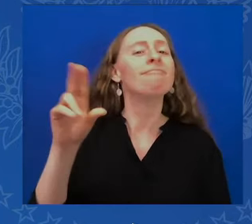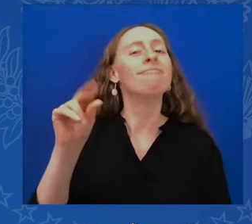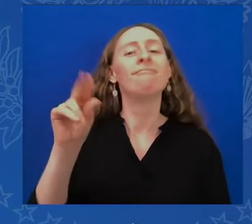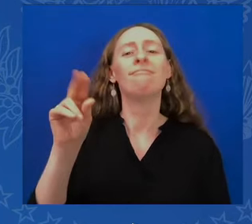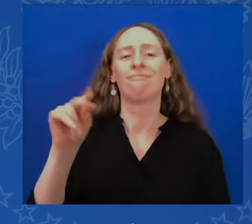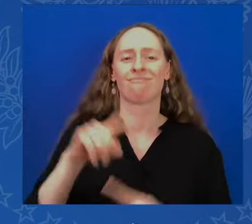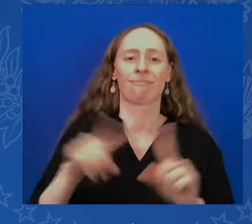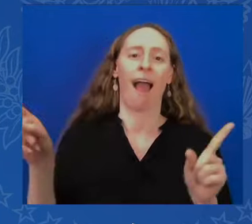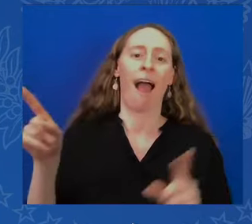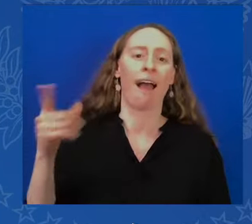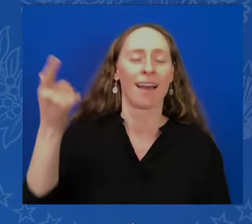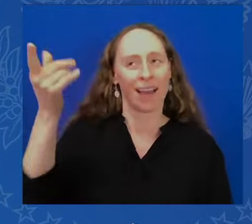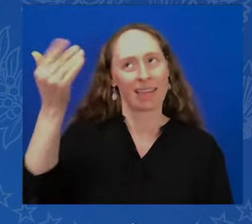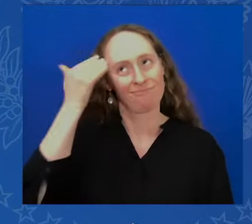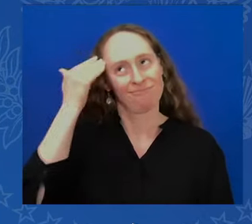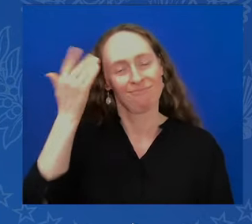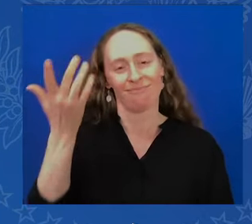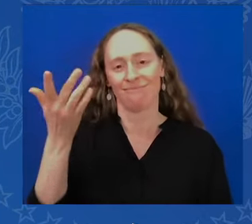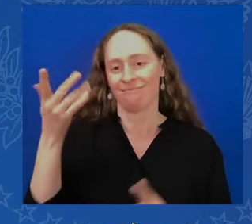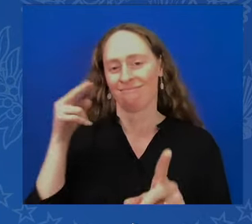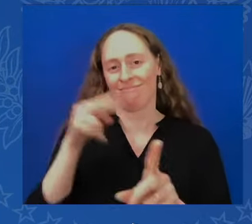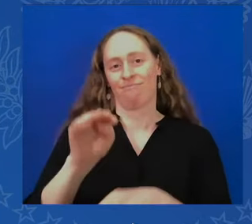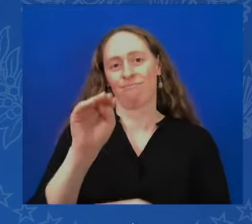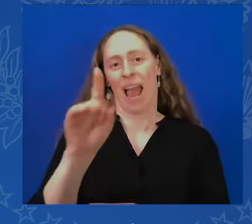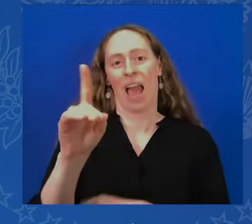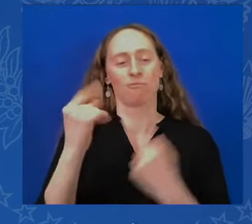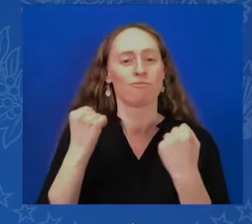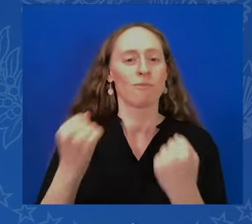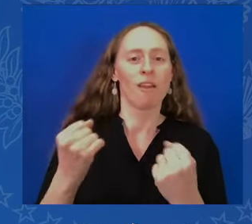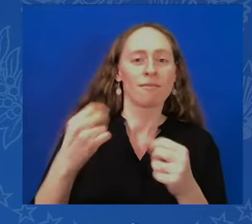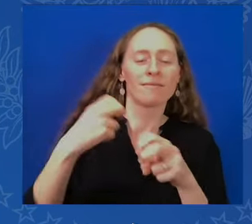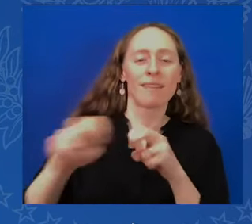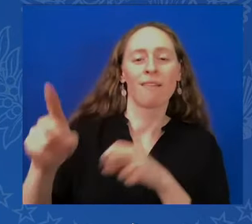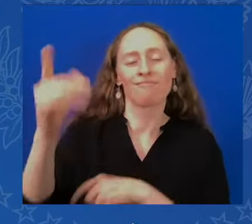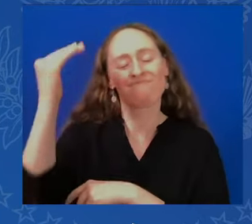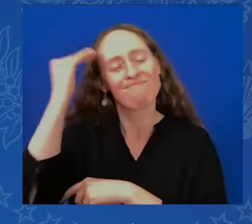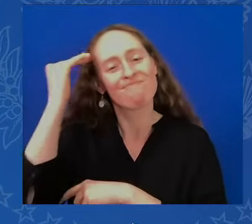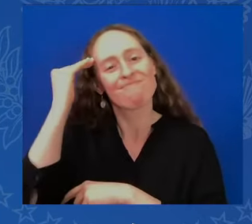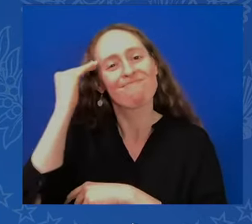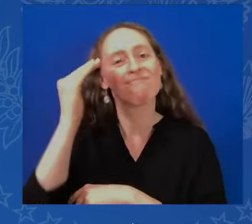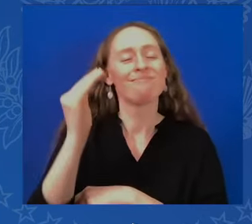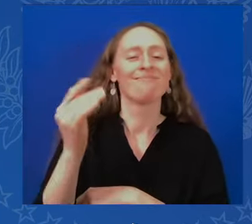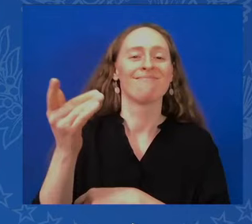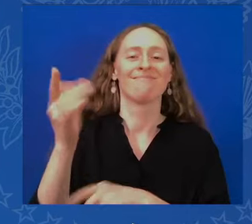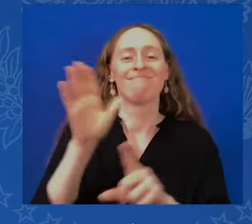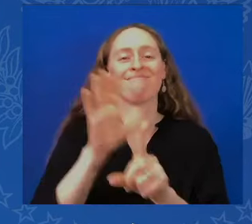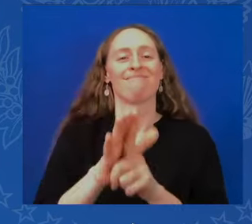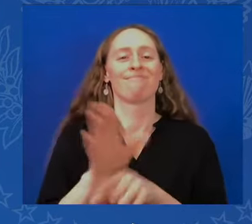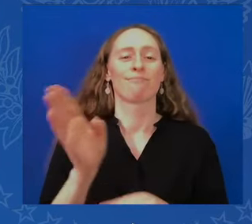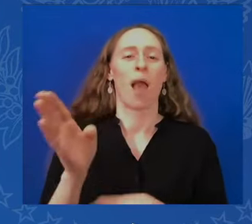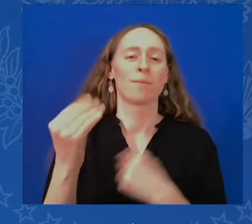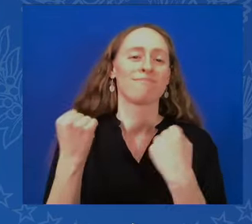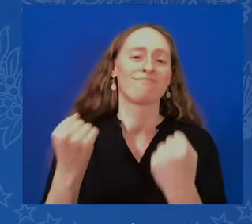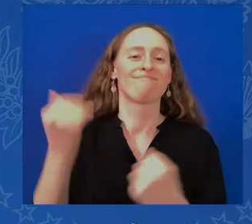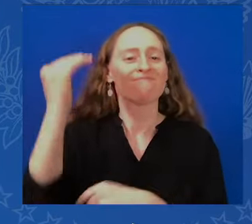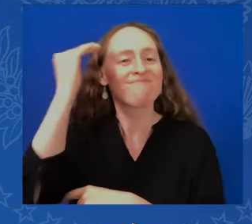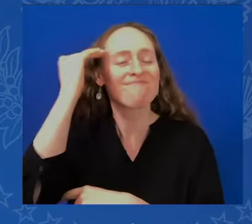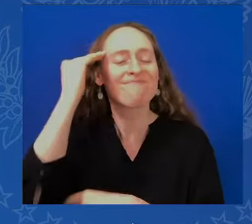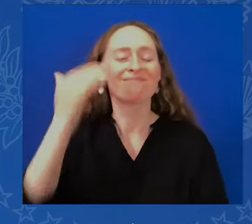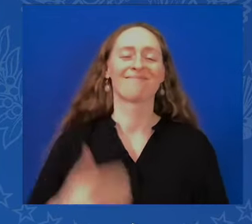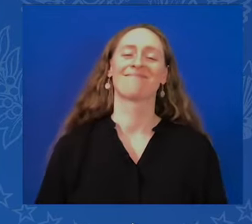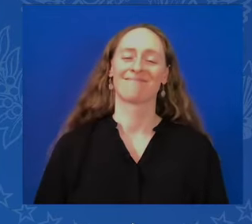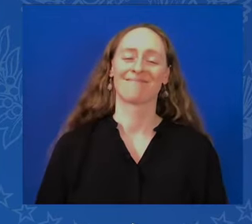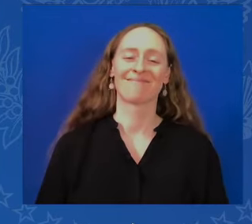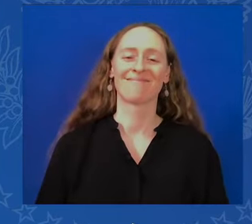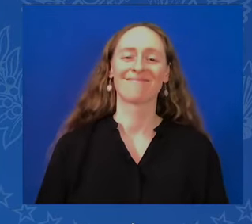and Baltimore strong. The President stood with us in the first